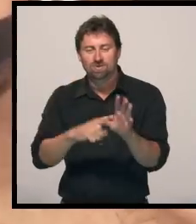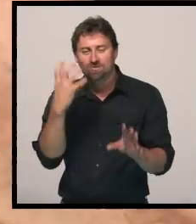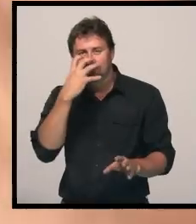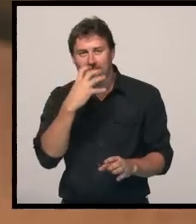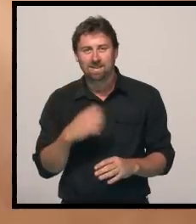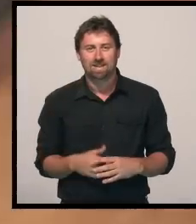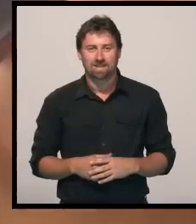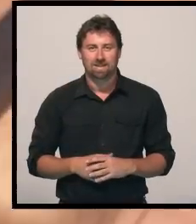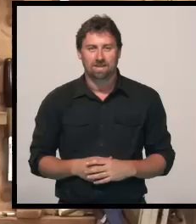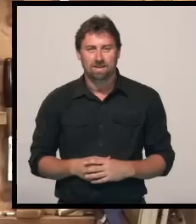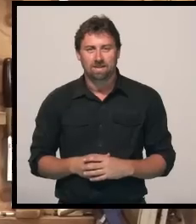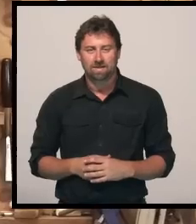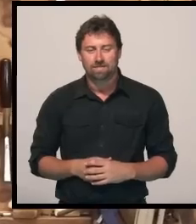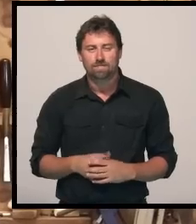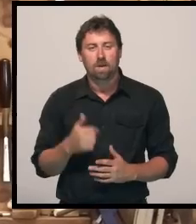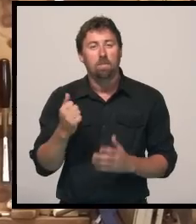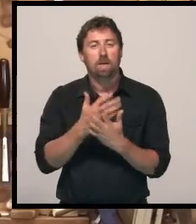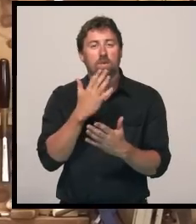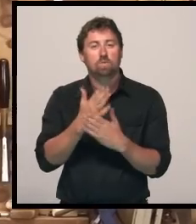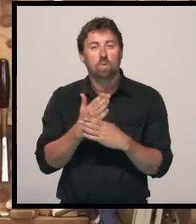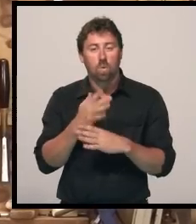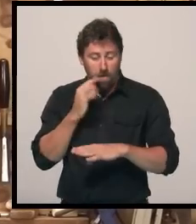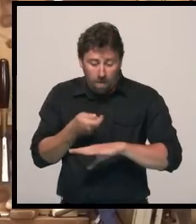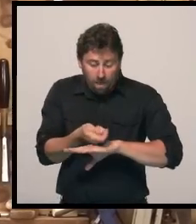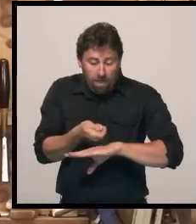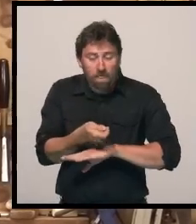hand is behind the blade.